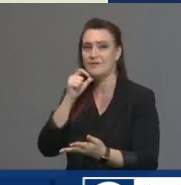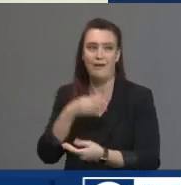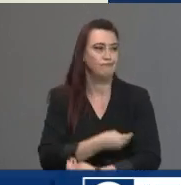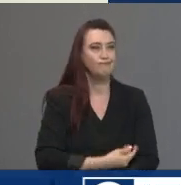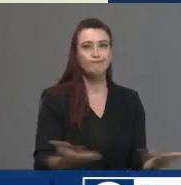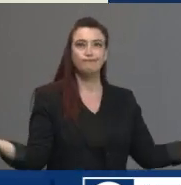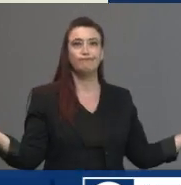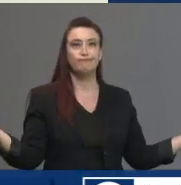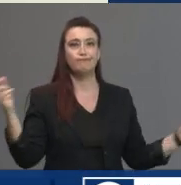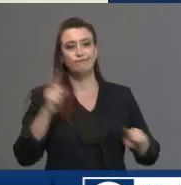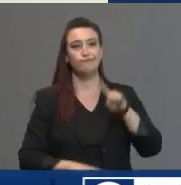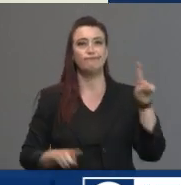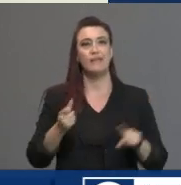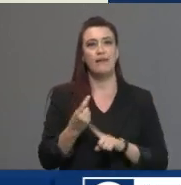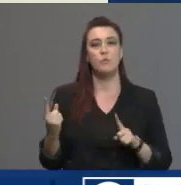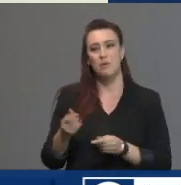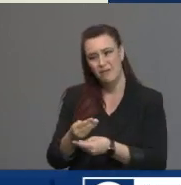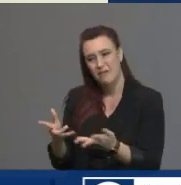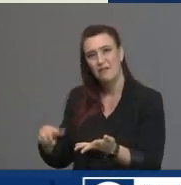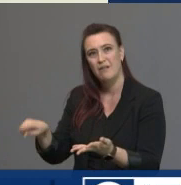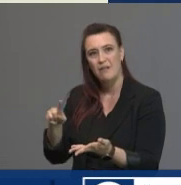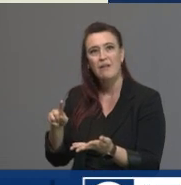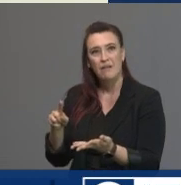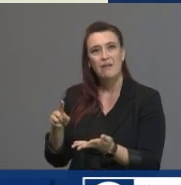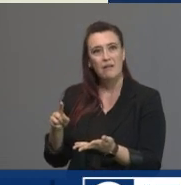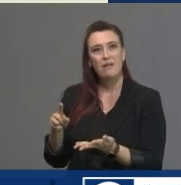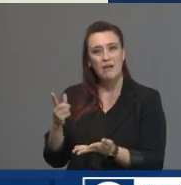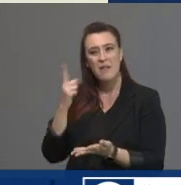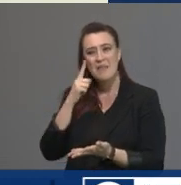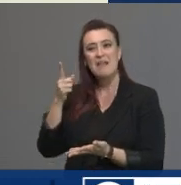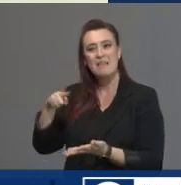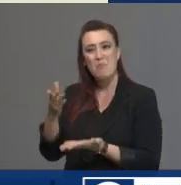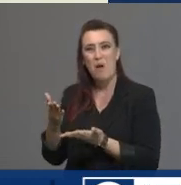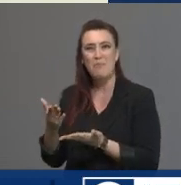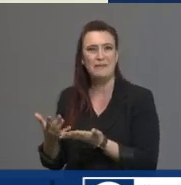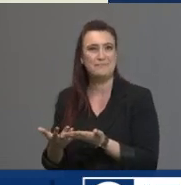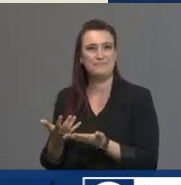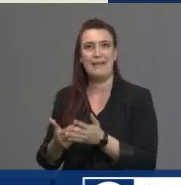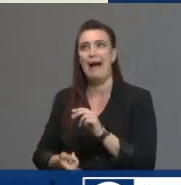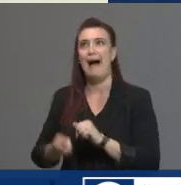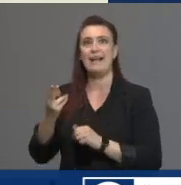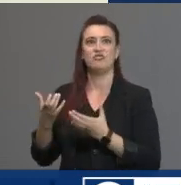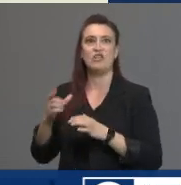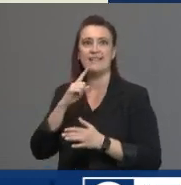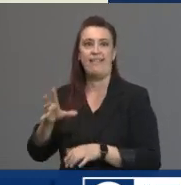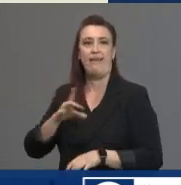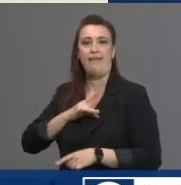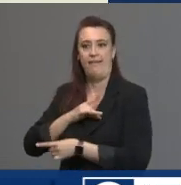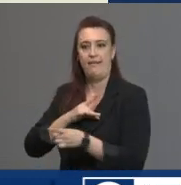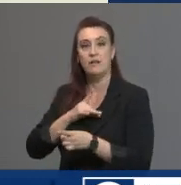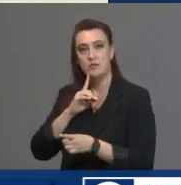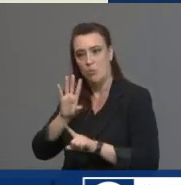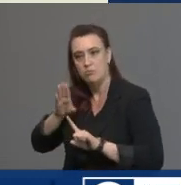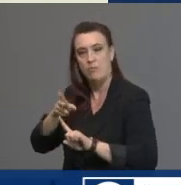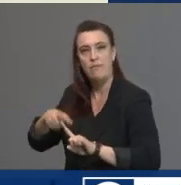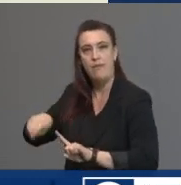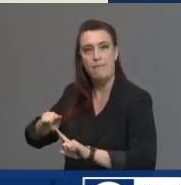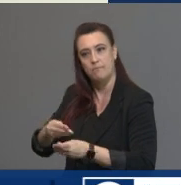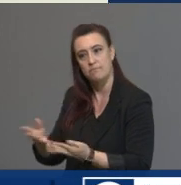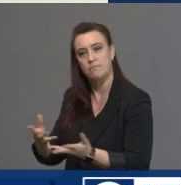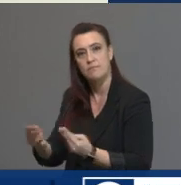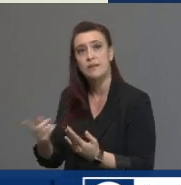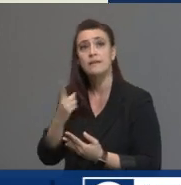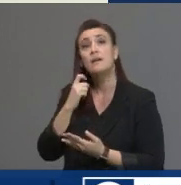highest degree of possibility of having contracted COVID-19. In this last